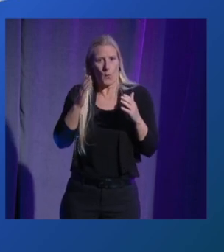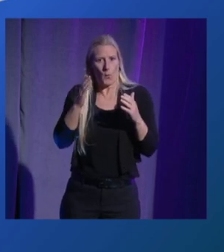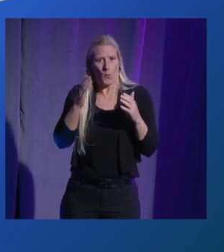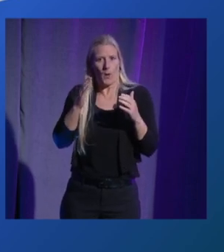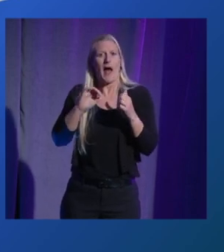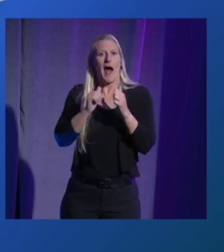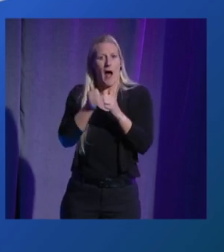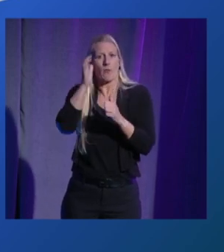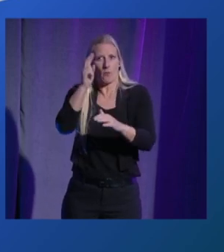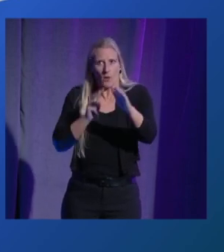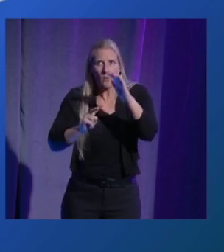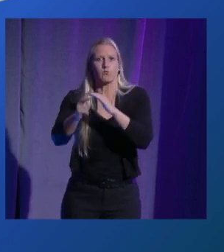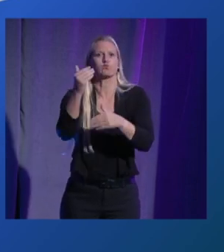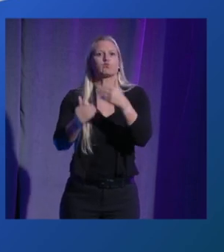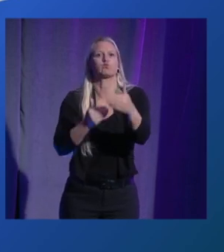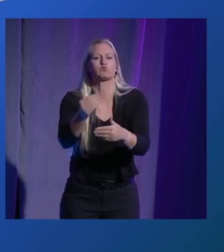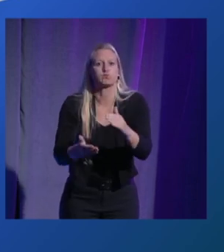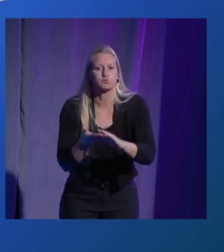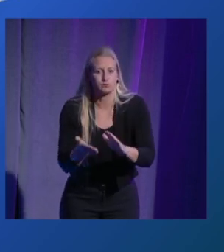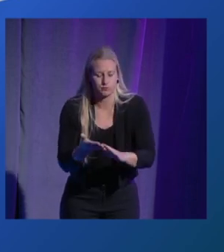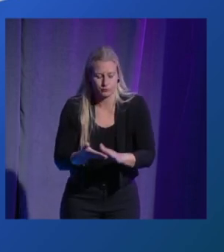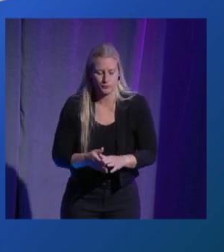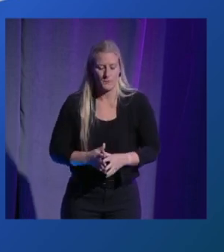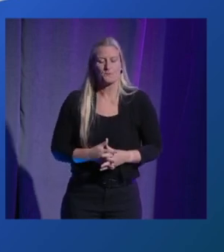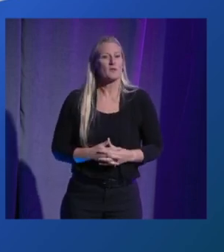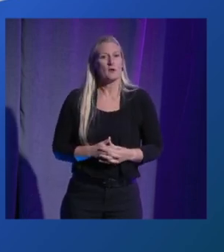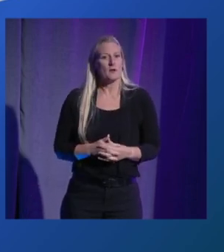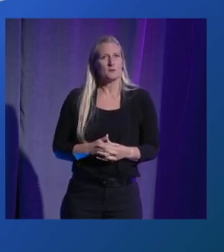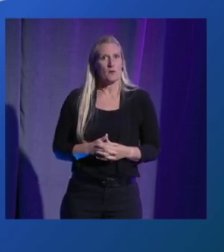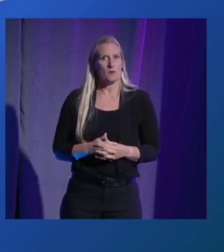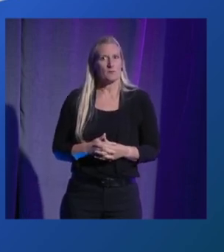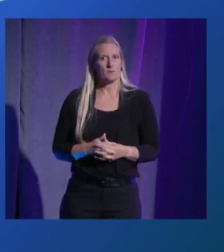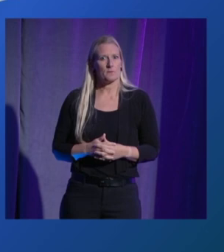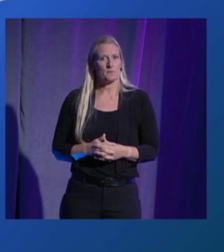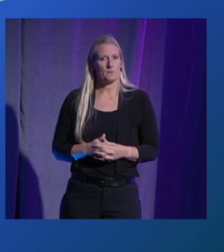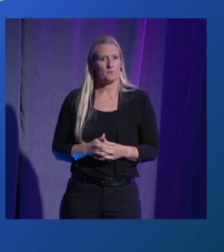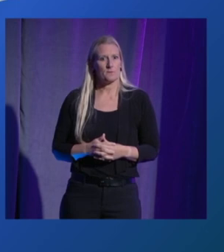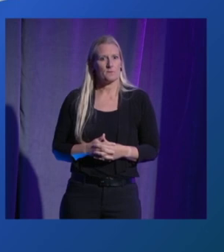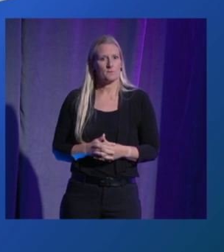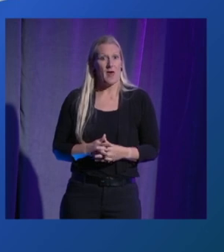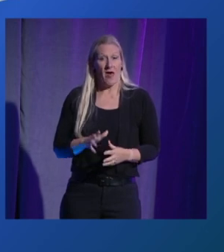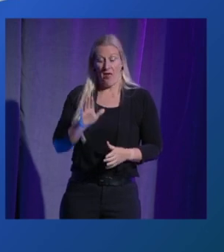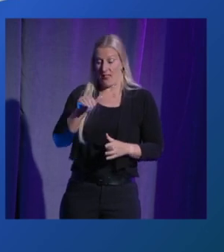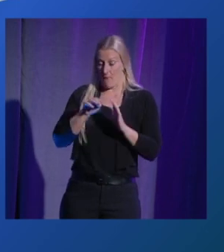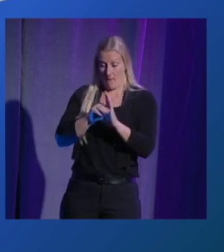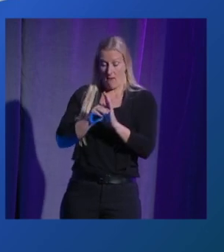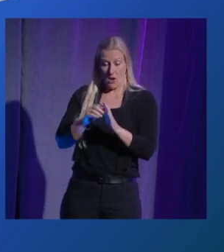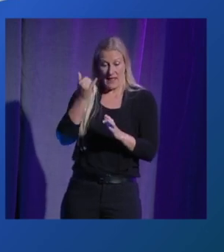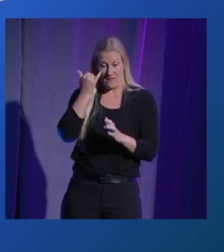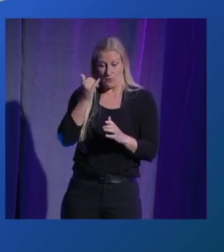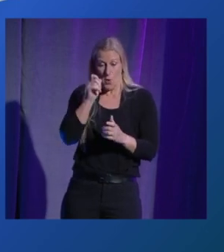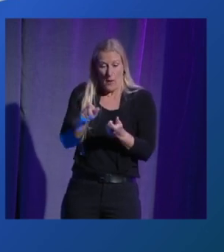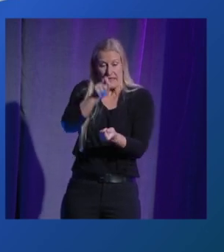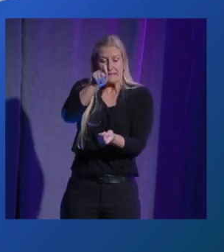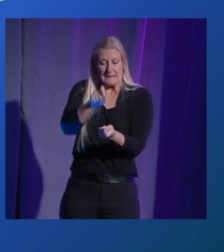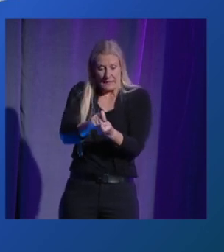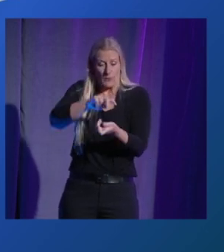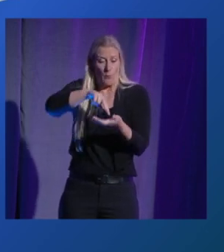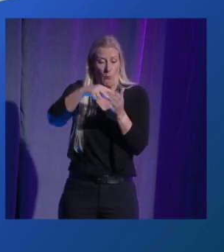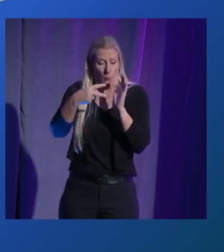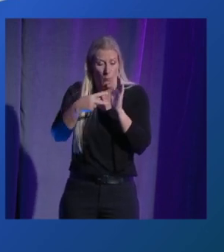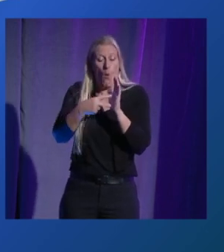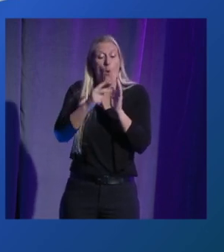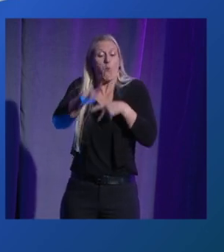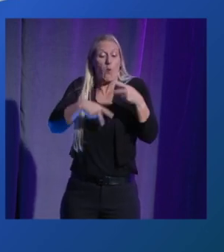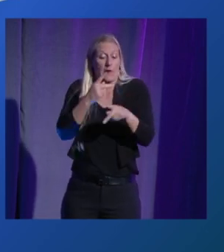fighter and you're using these models if you don't know what would went into that model and you don't know exactly what predictions it can make I'm